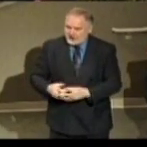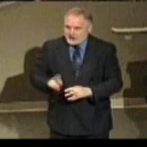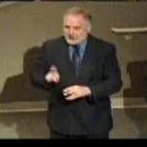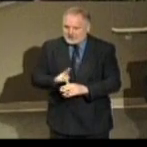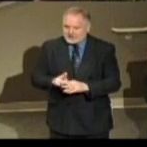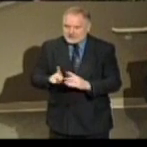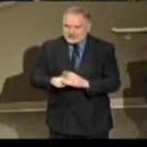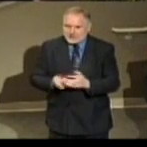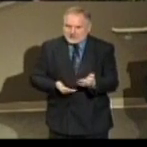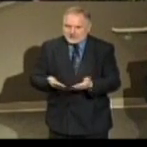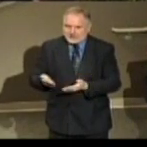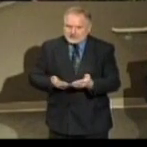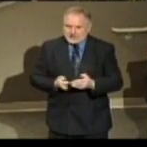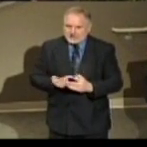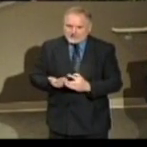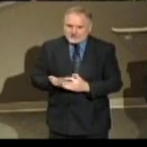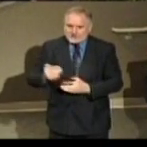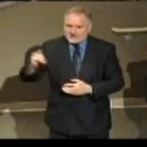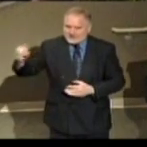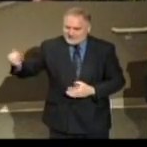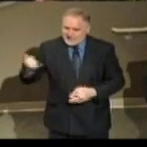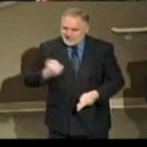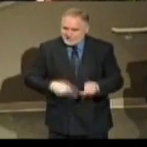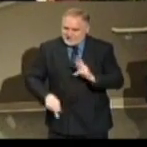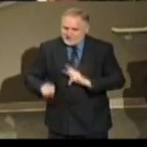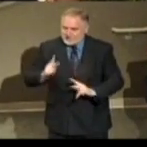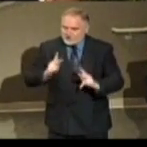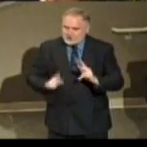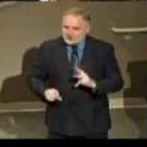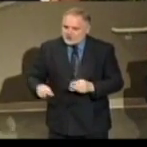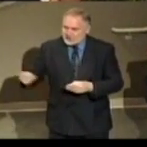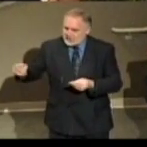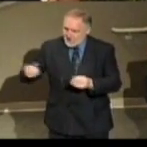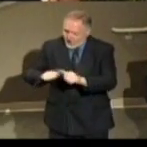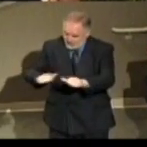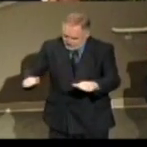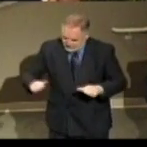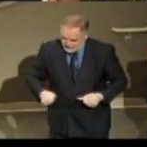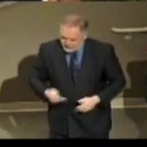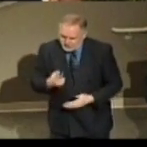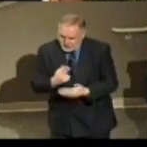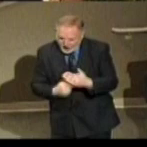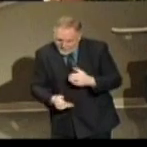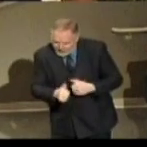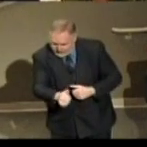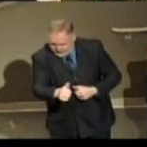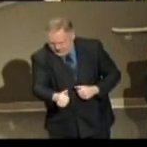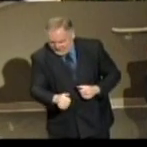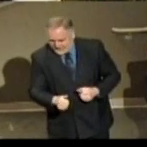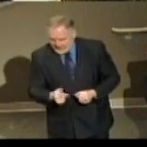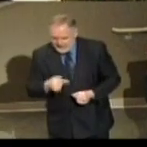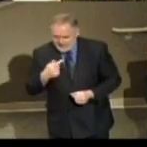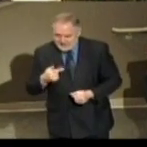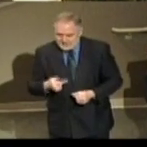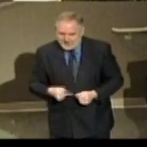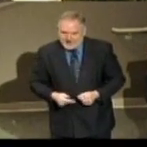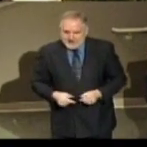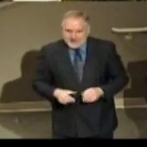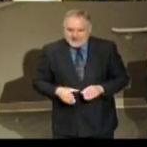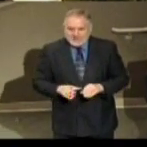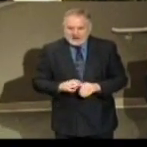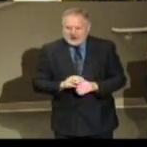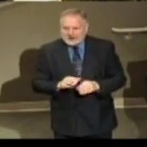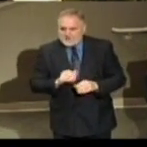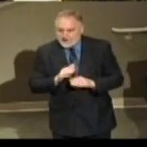his services by inviting people to the altar to humble themselves. And he would say, get your eyes off